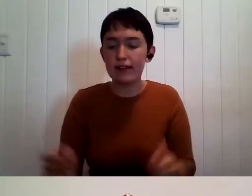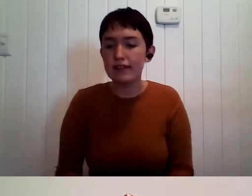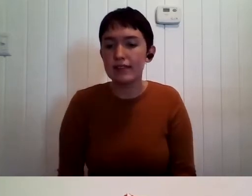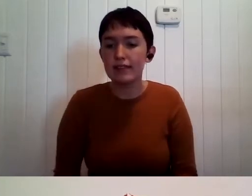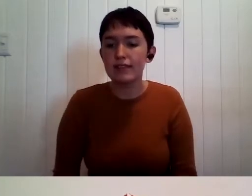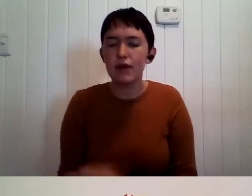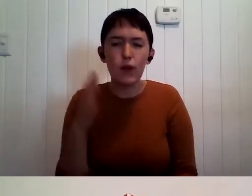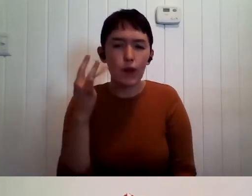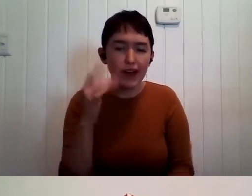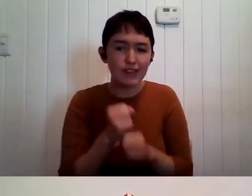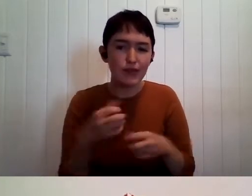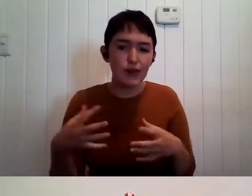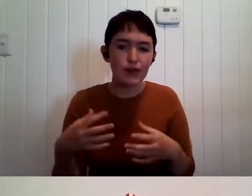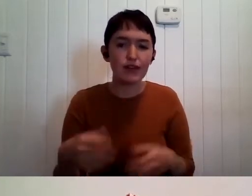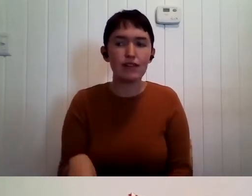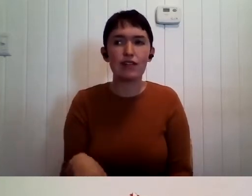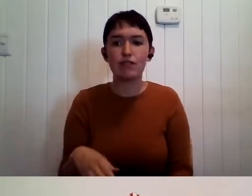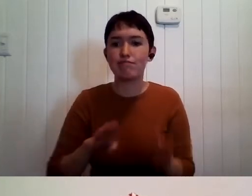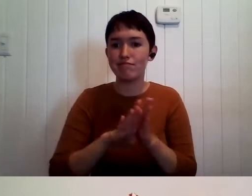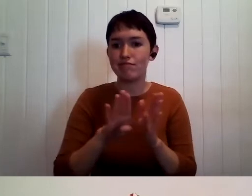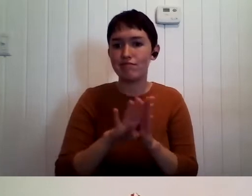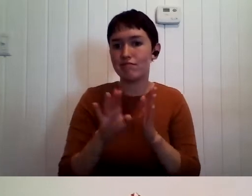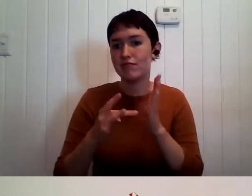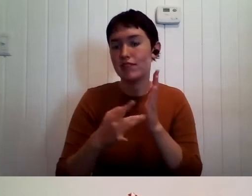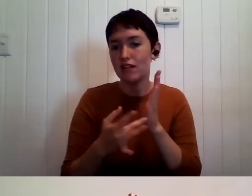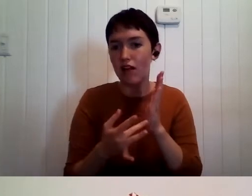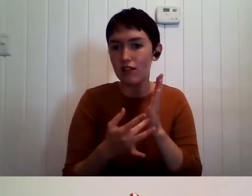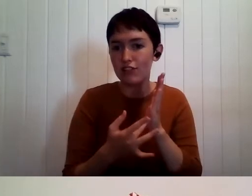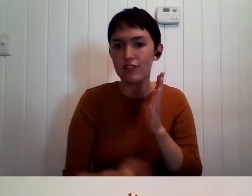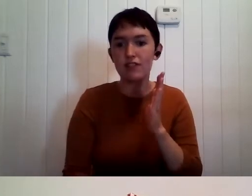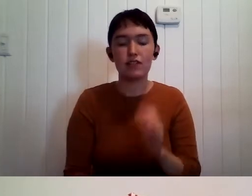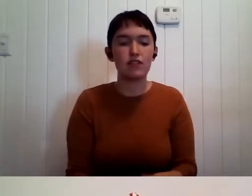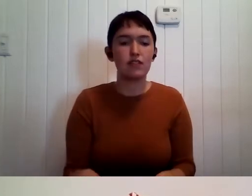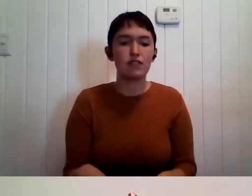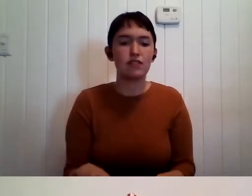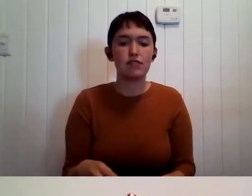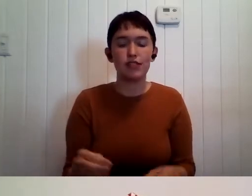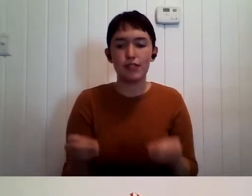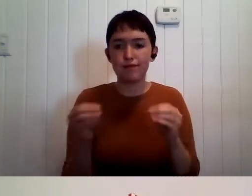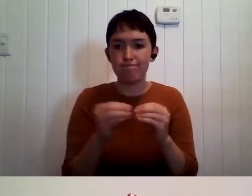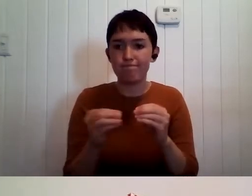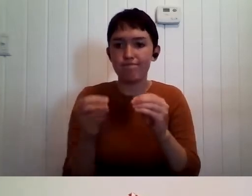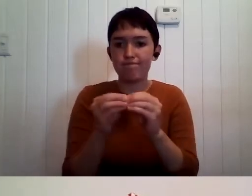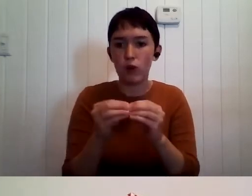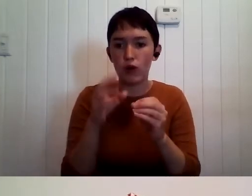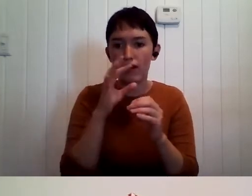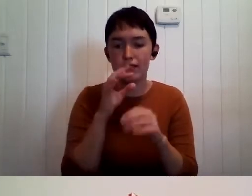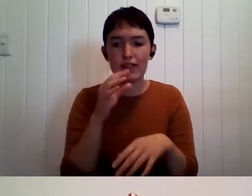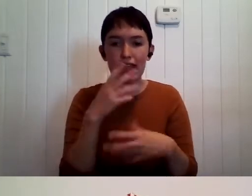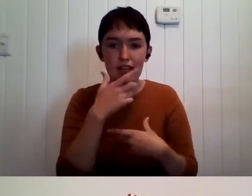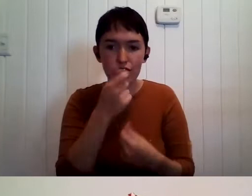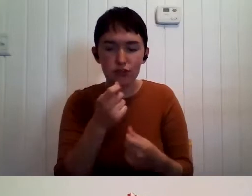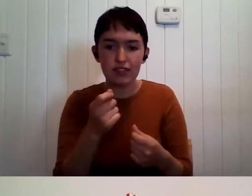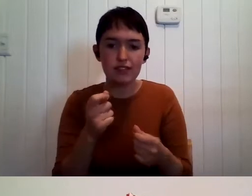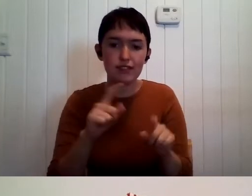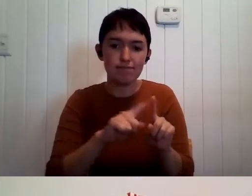many, with the rise of technology, there's just so much more interest in certain specific areas of science that we